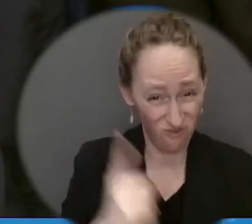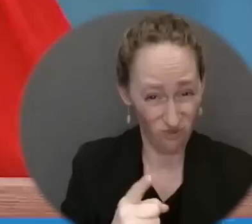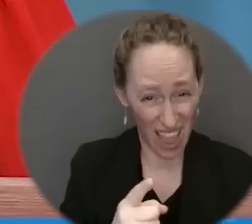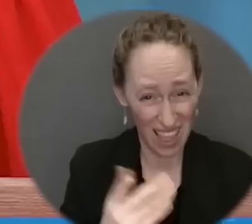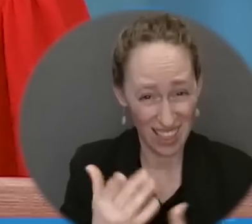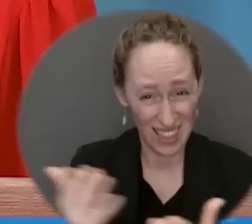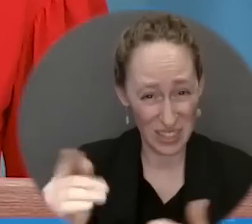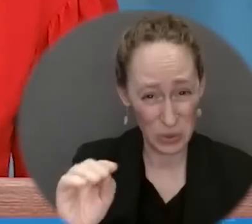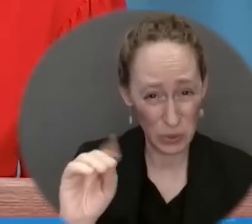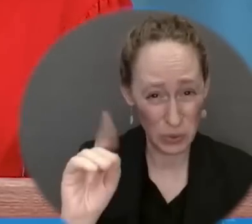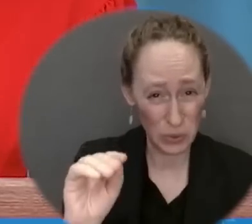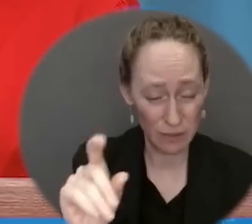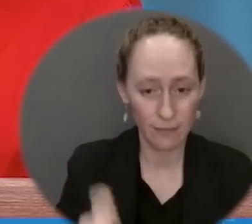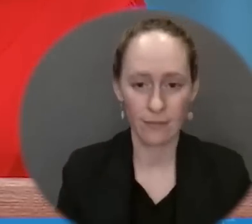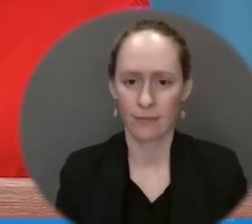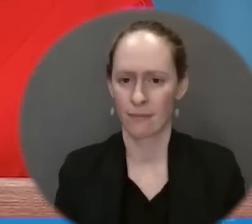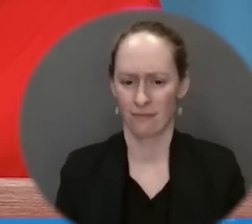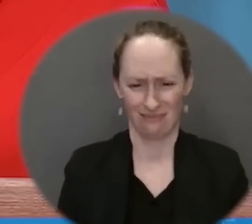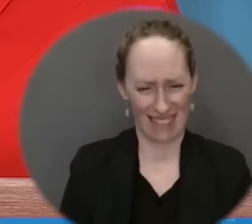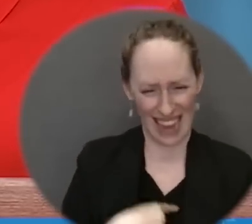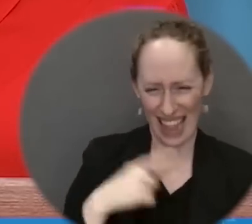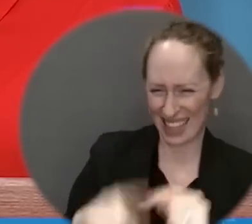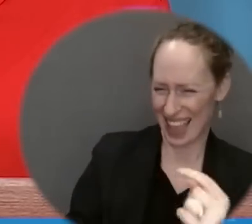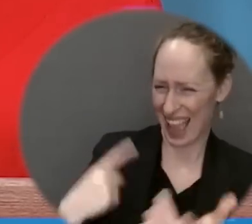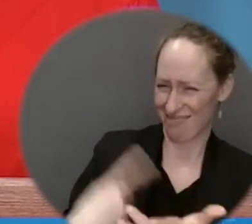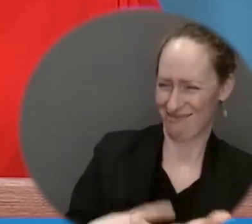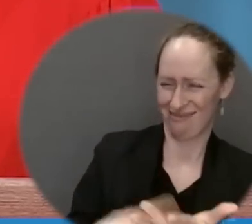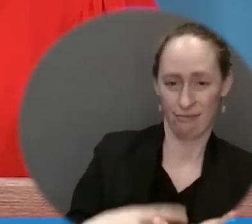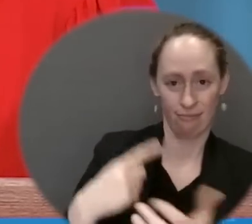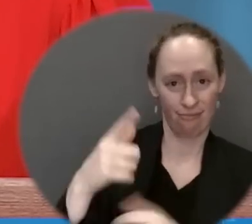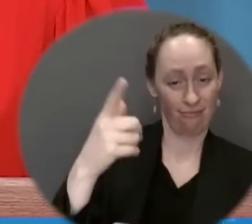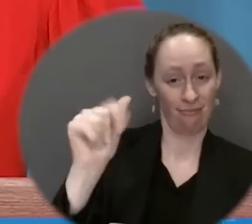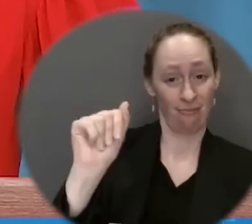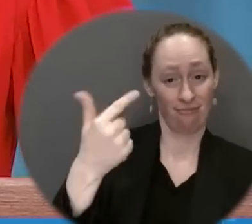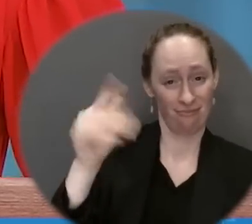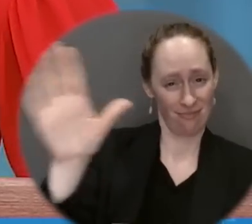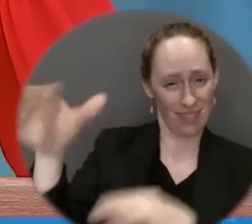going to get into the decisions that was made by the Attorney